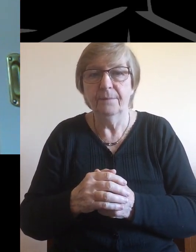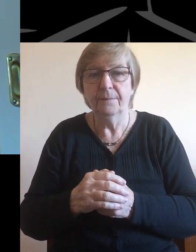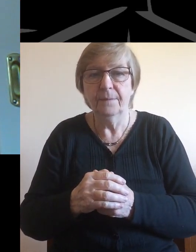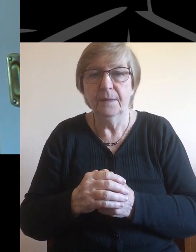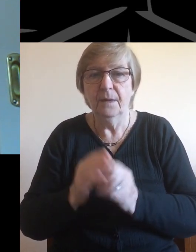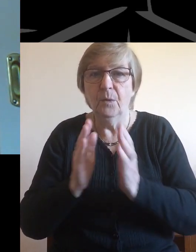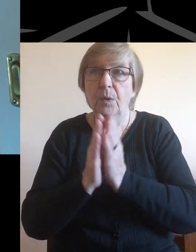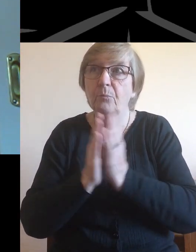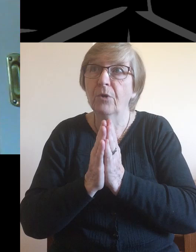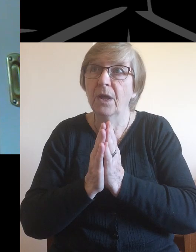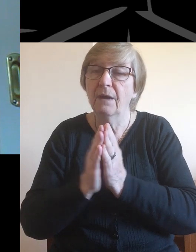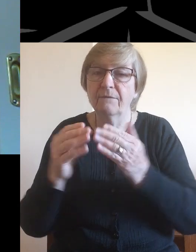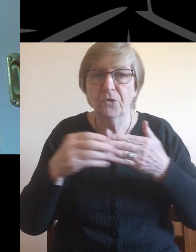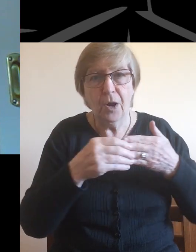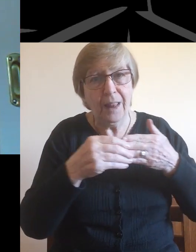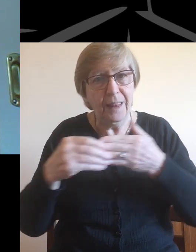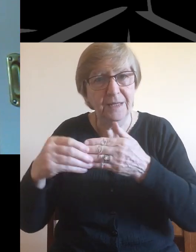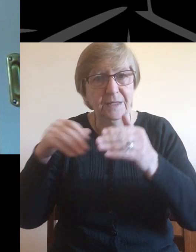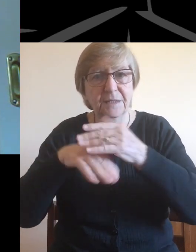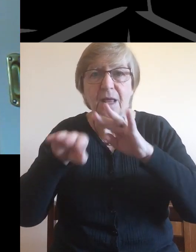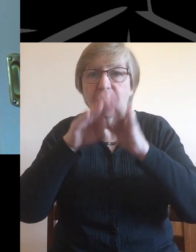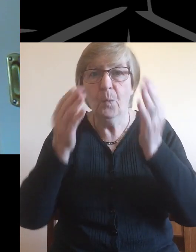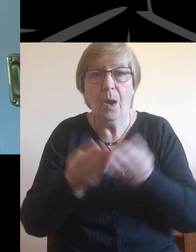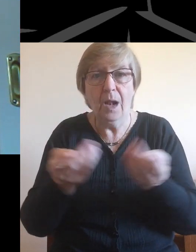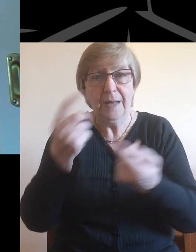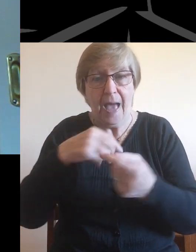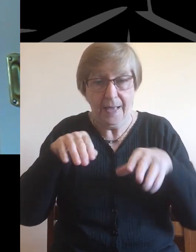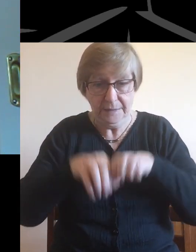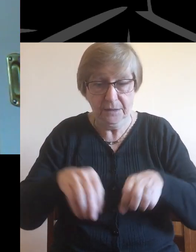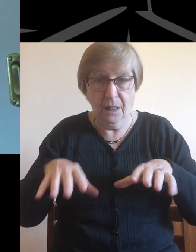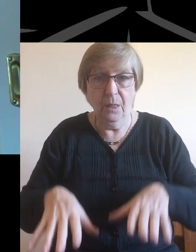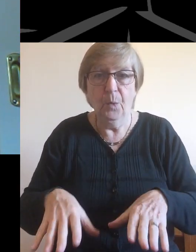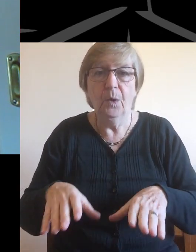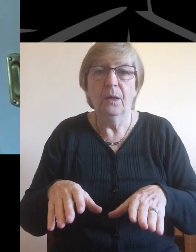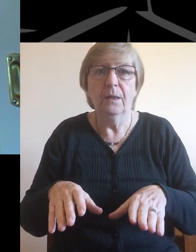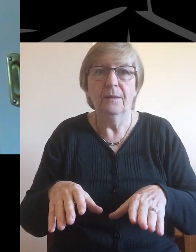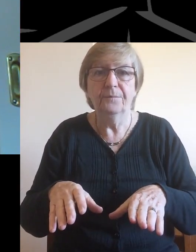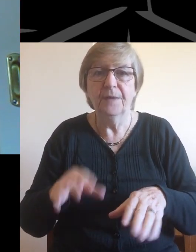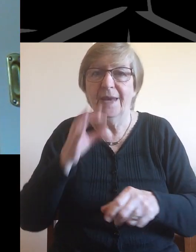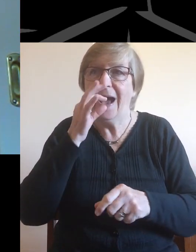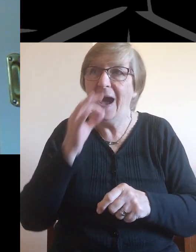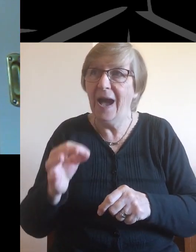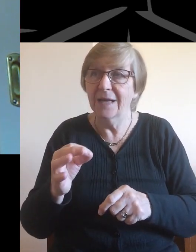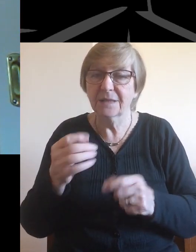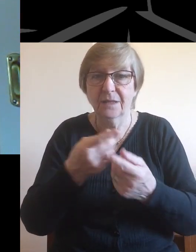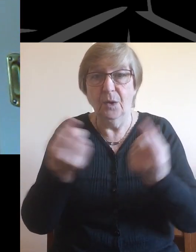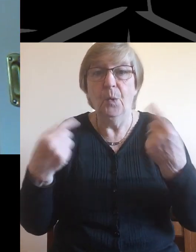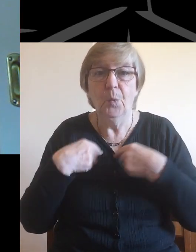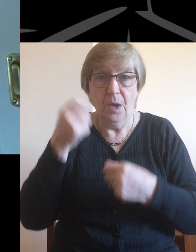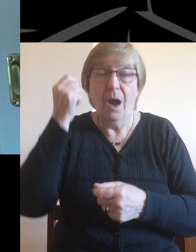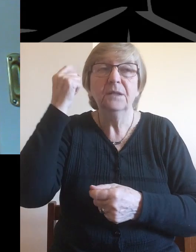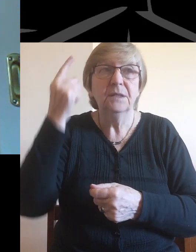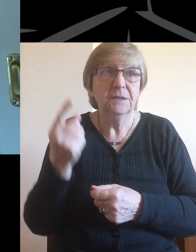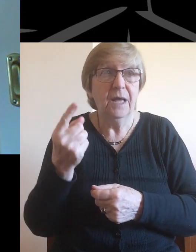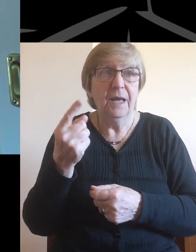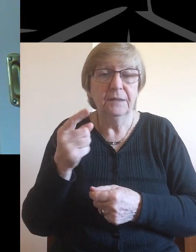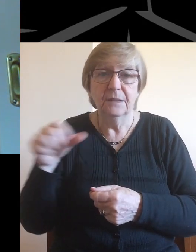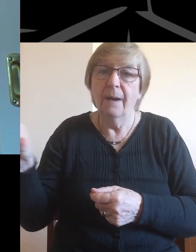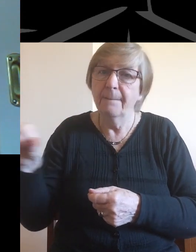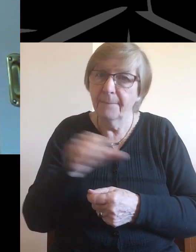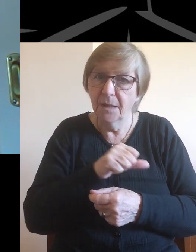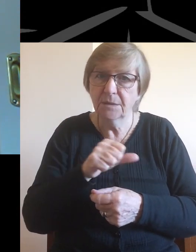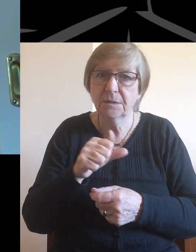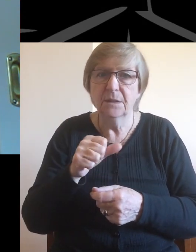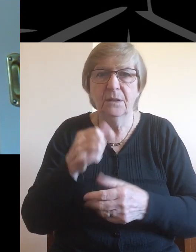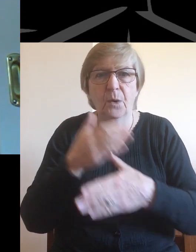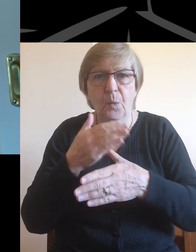We pray for our leaders worldwide and local, and ask While we understand that they must work towards getting